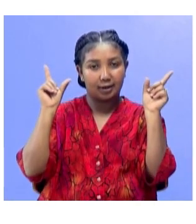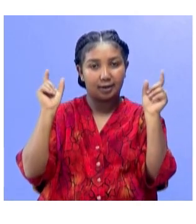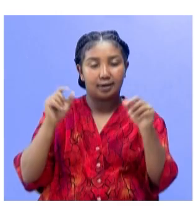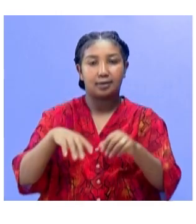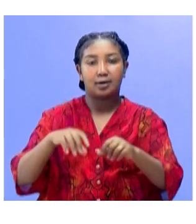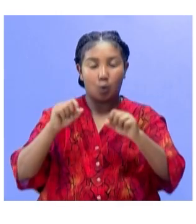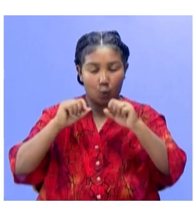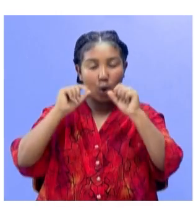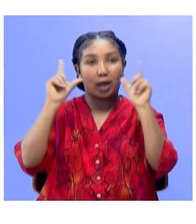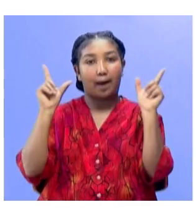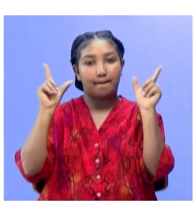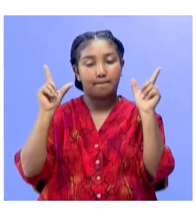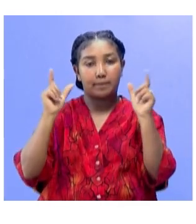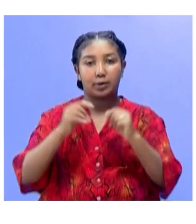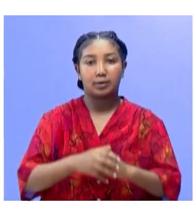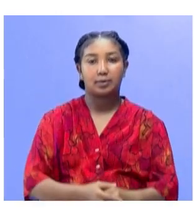up